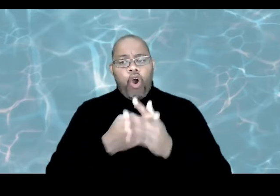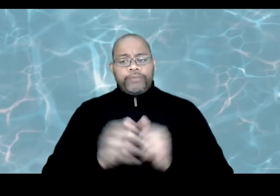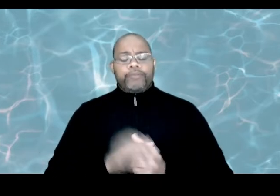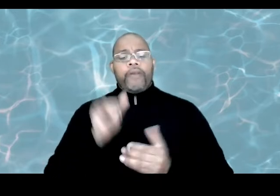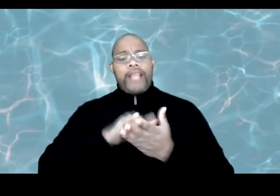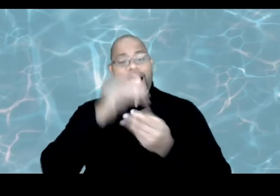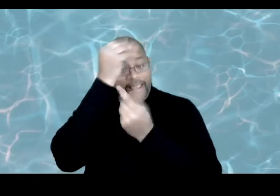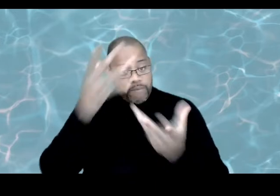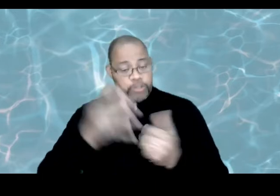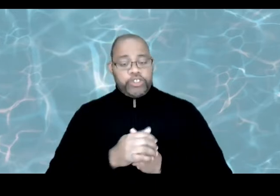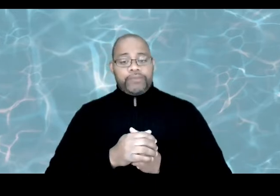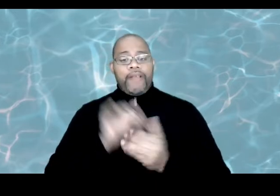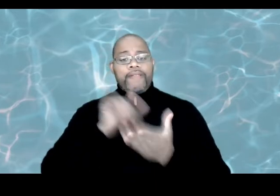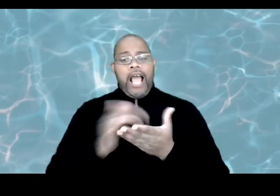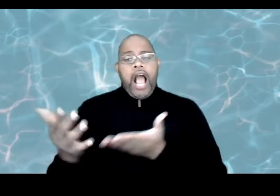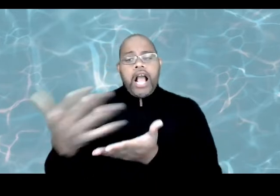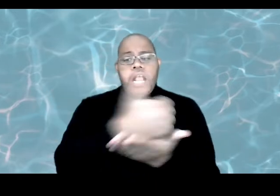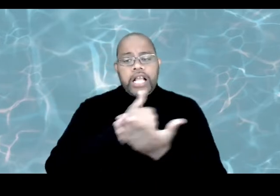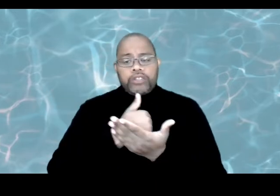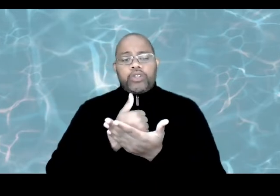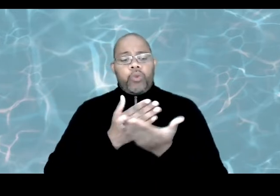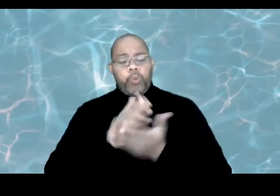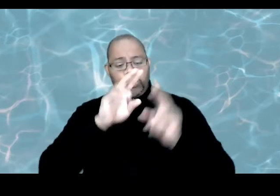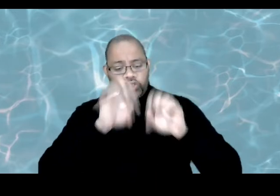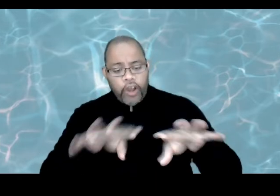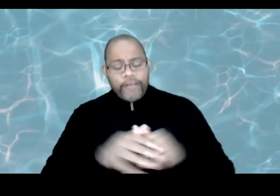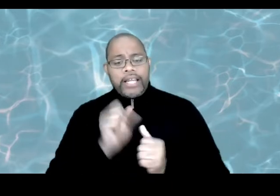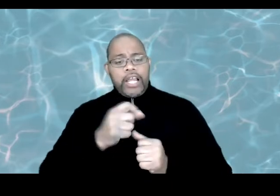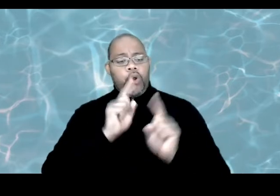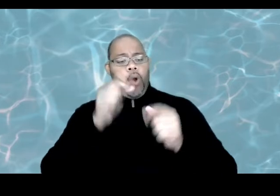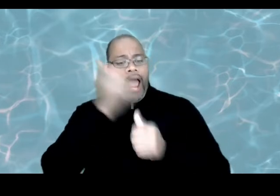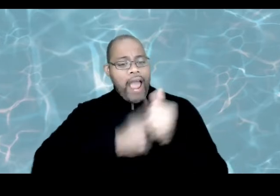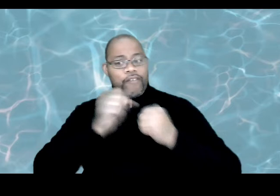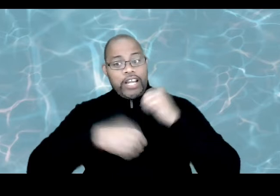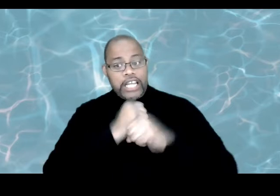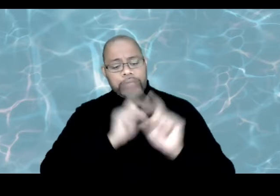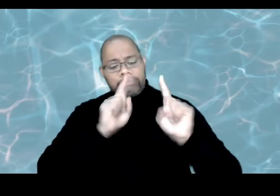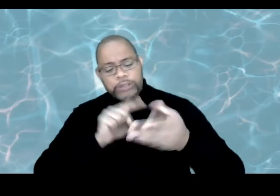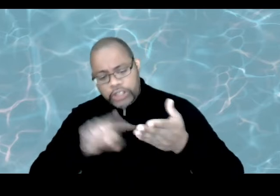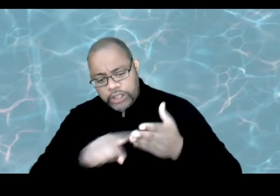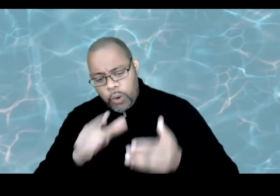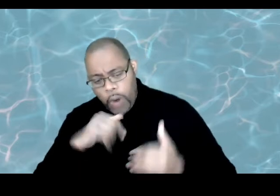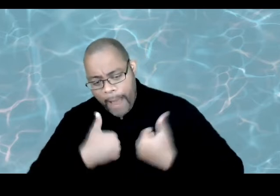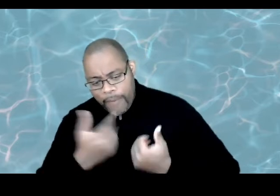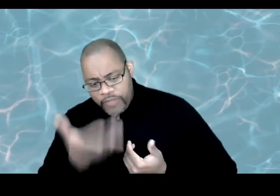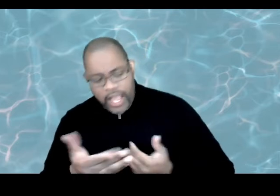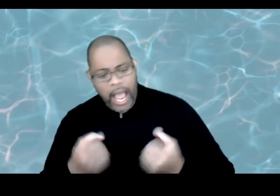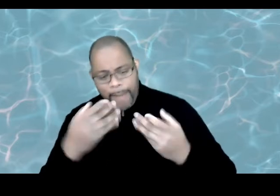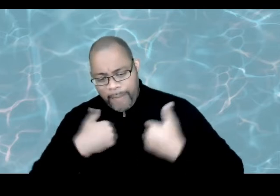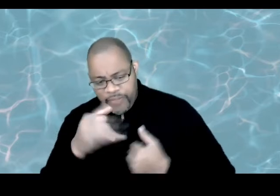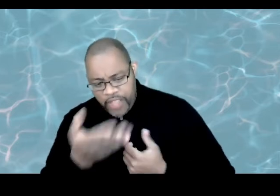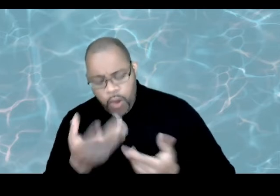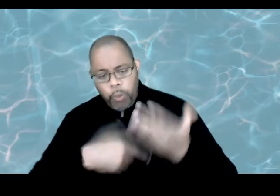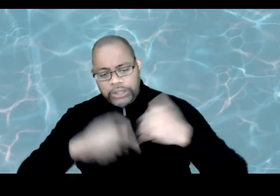there? And so that information is collected through surveys. So you can go every single year and check who's there, how